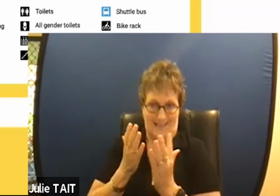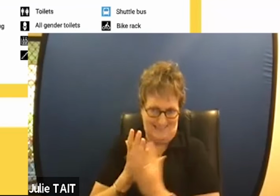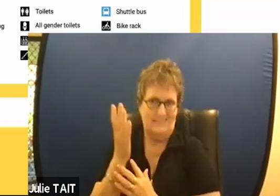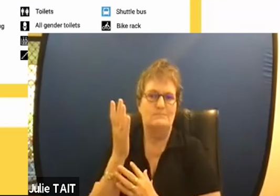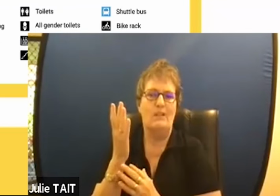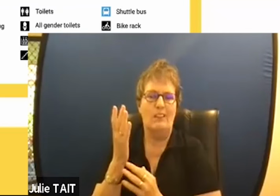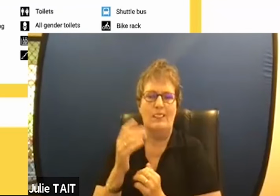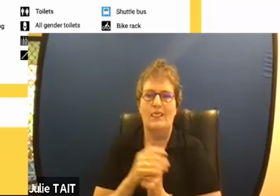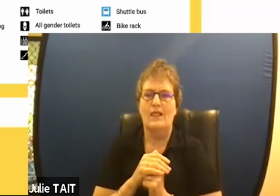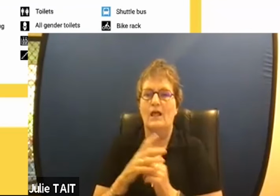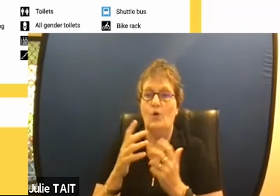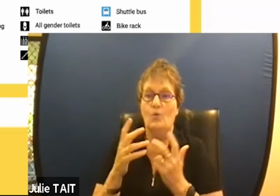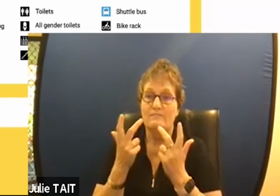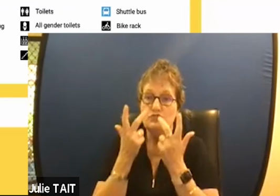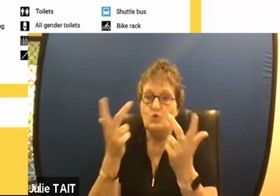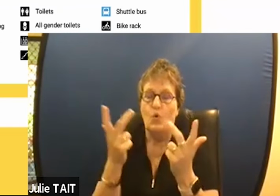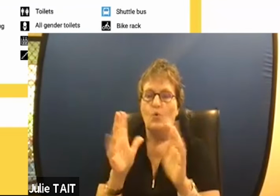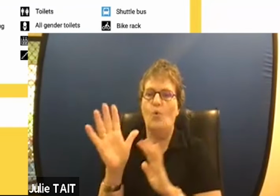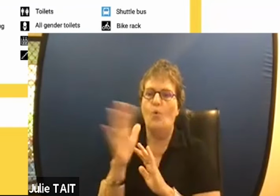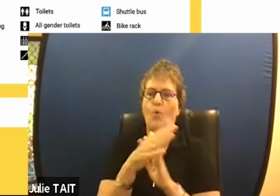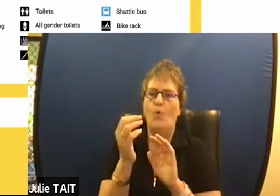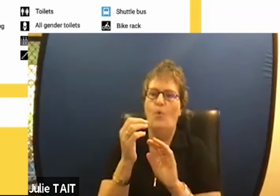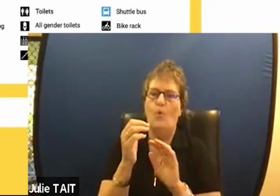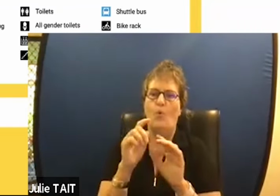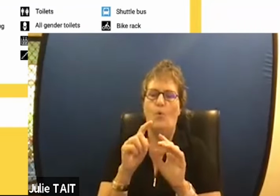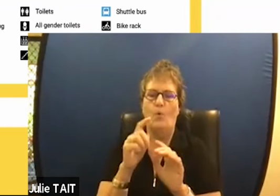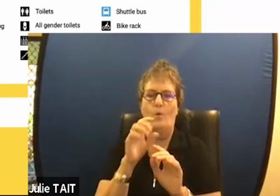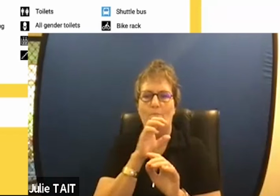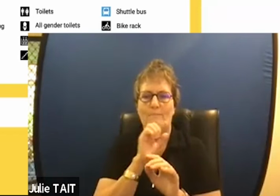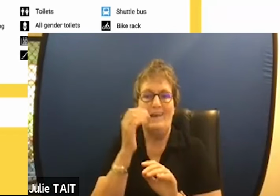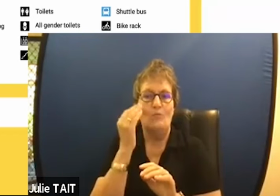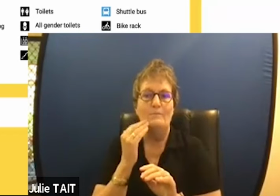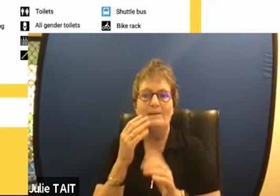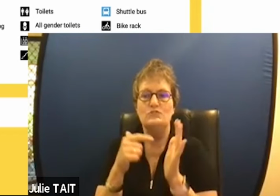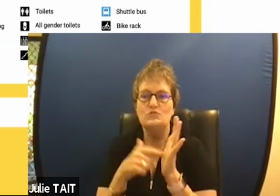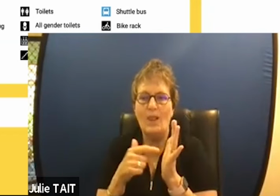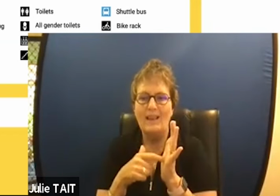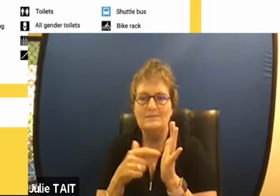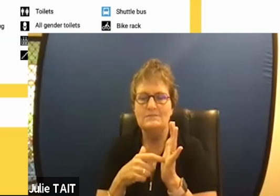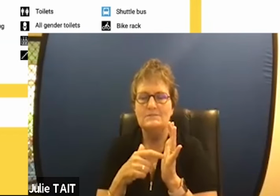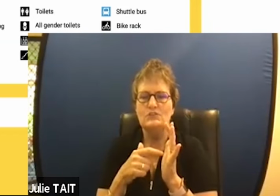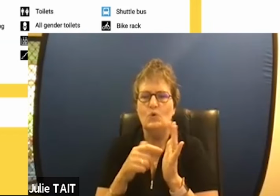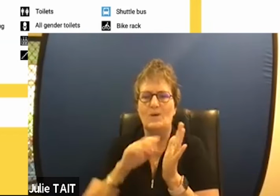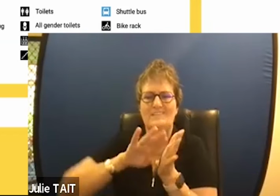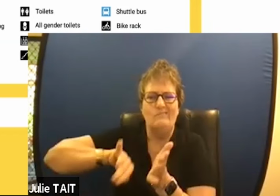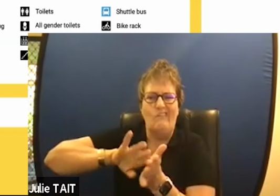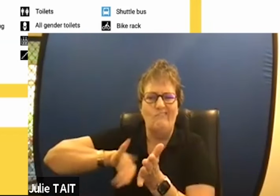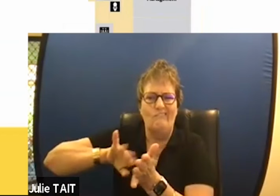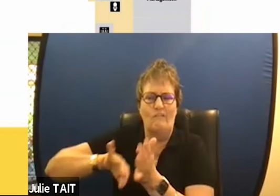gender toilets, and just stripped back any information that's perhaps not as important.